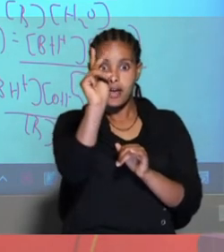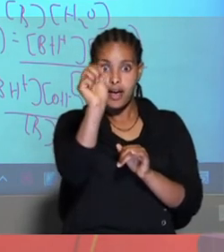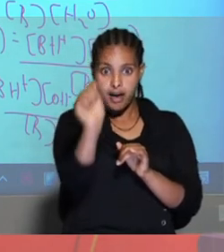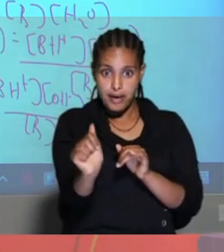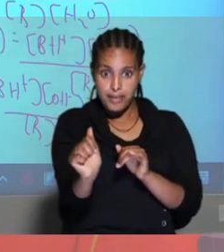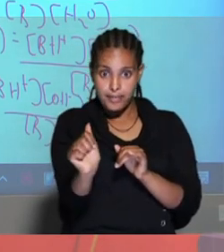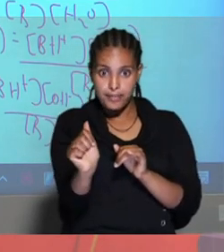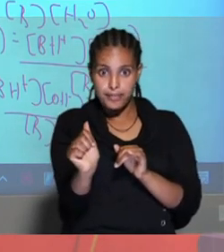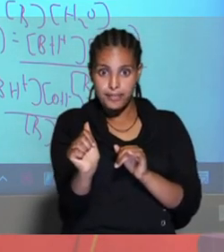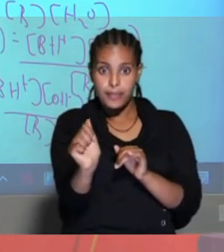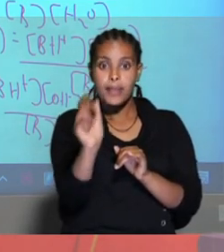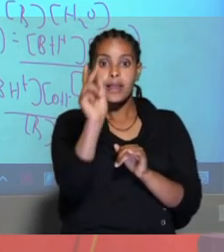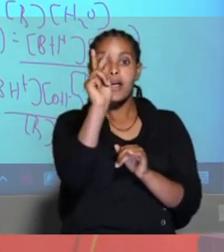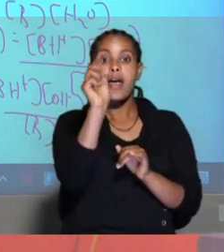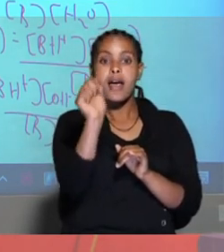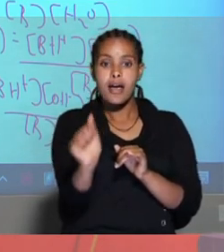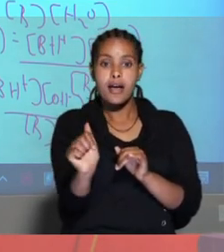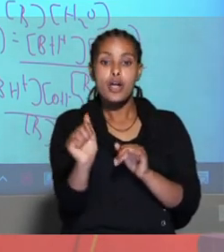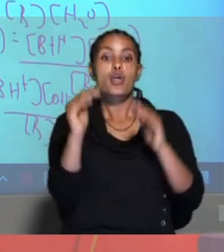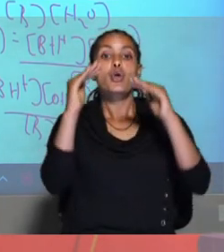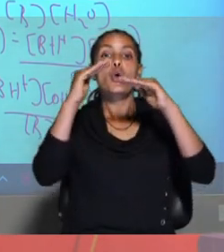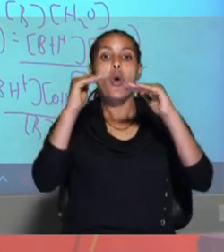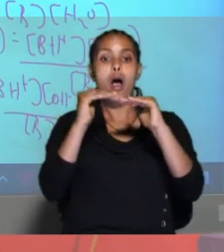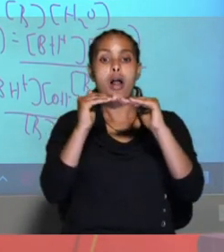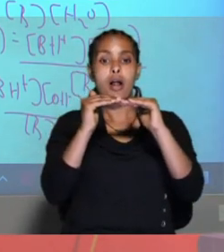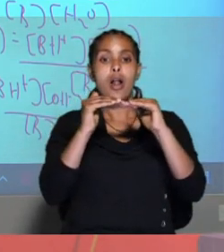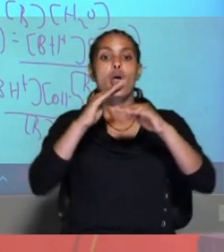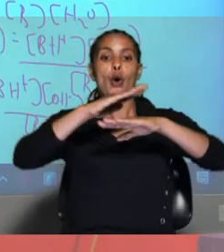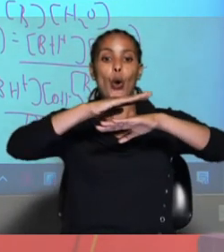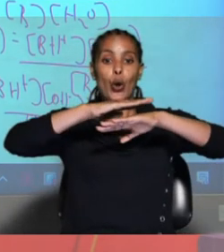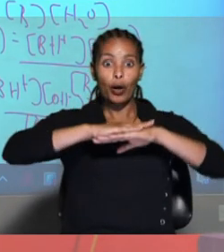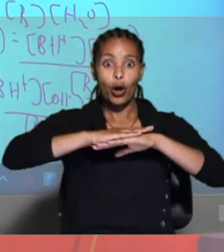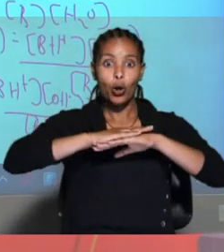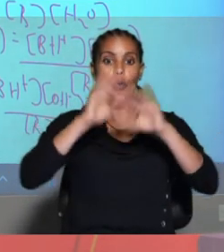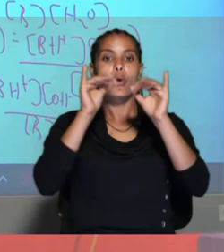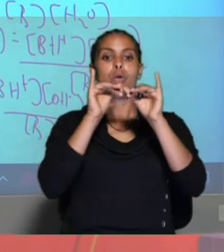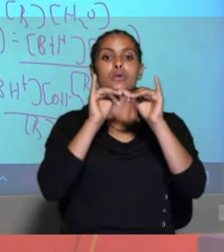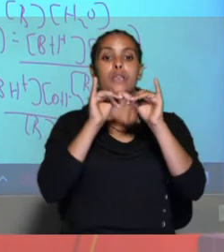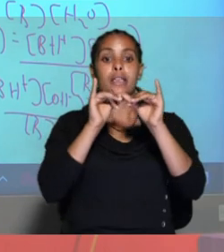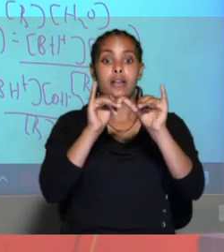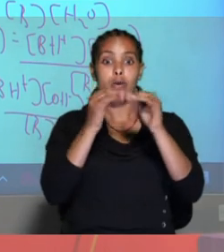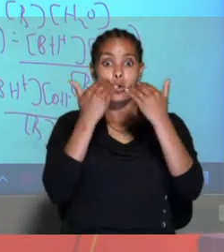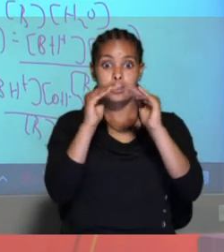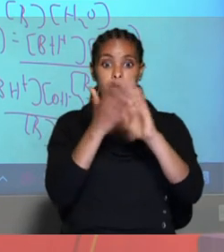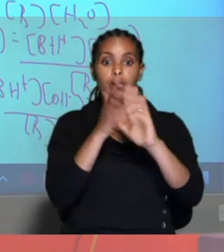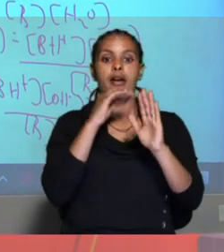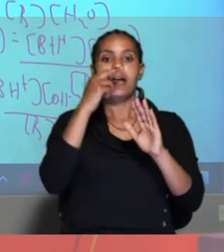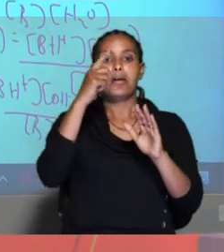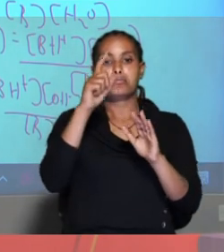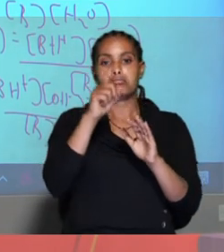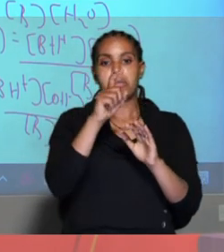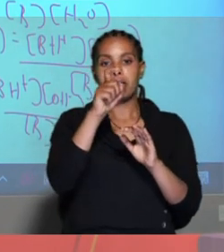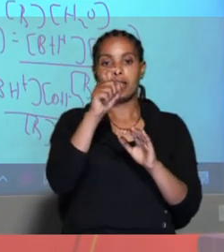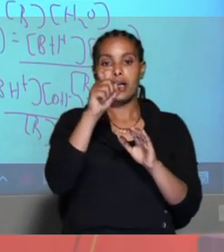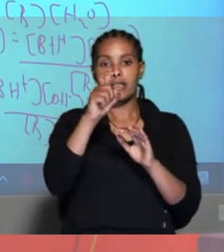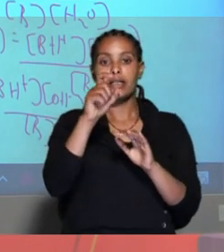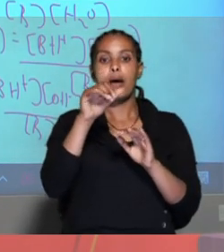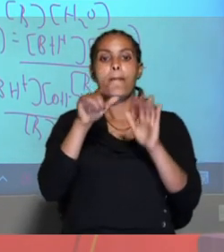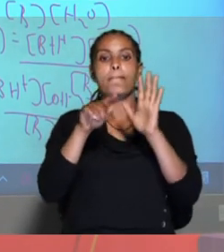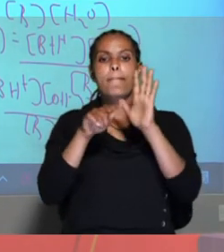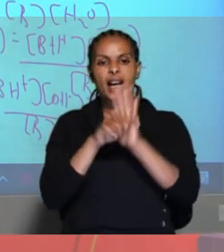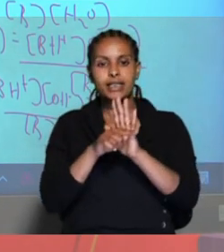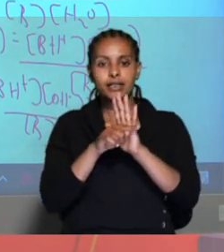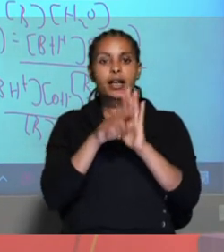dissociation constant Ka equal equilibrium concentration of H plus is X. Equilibrium concentration of X minus is